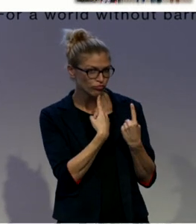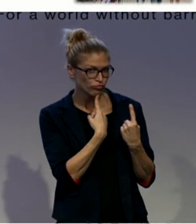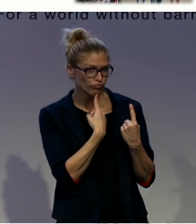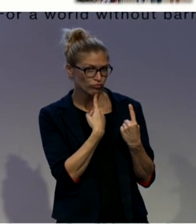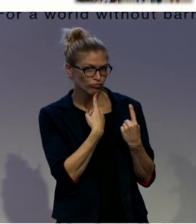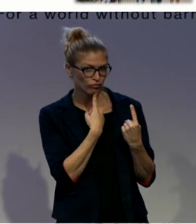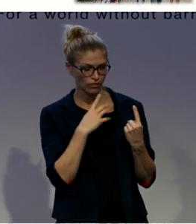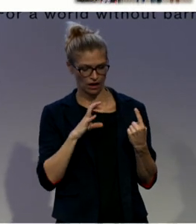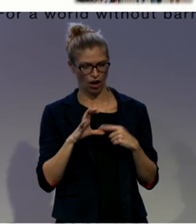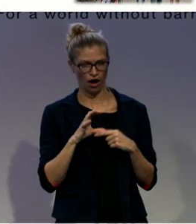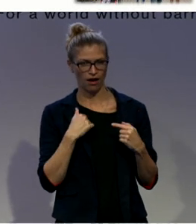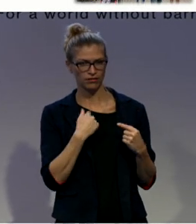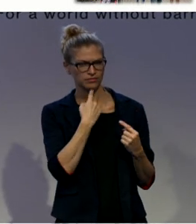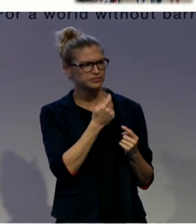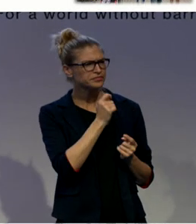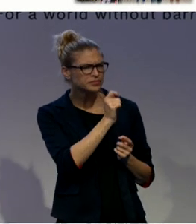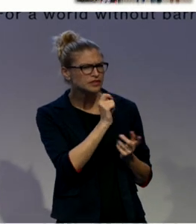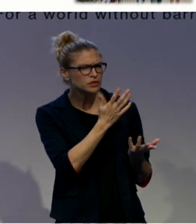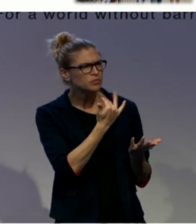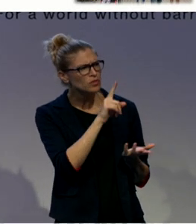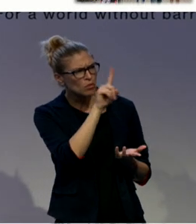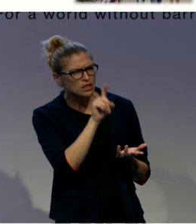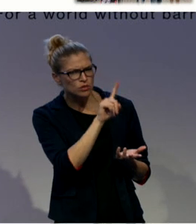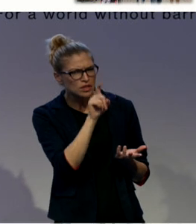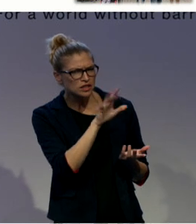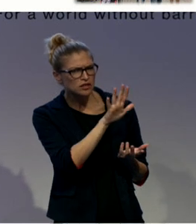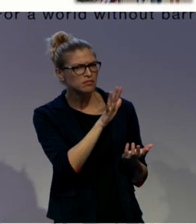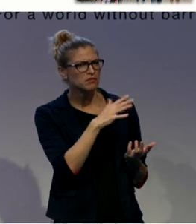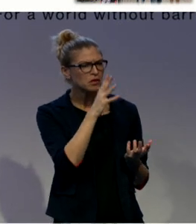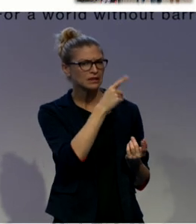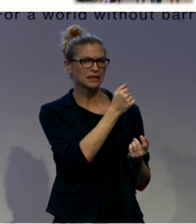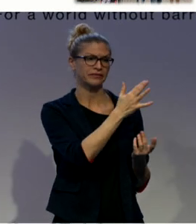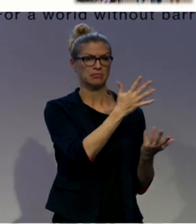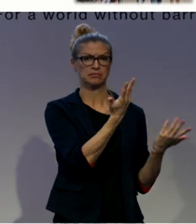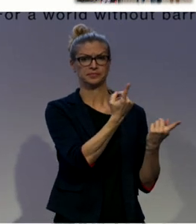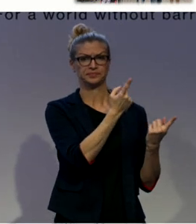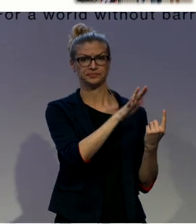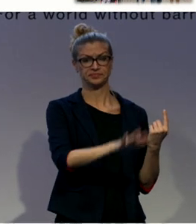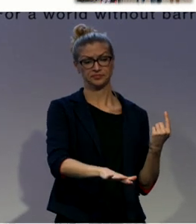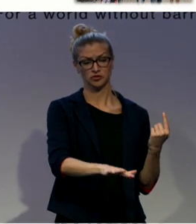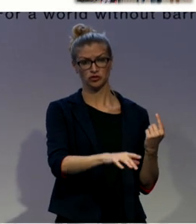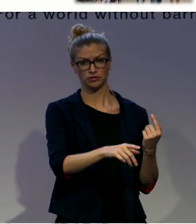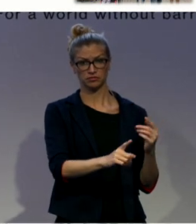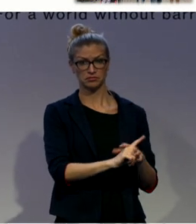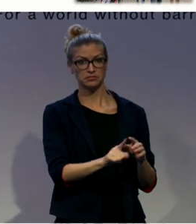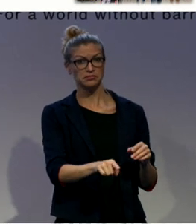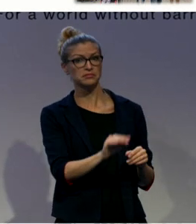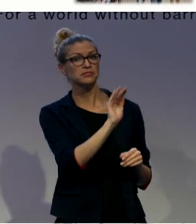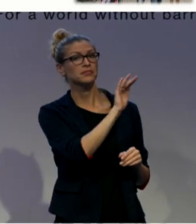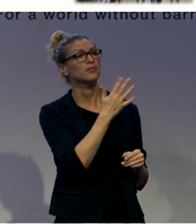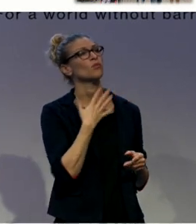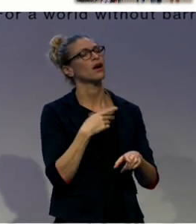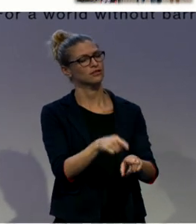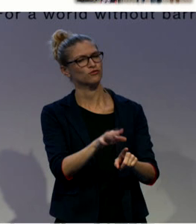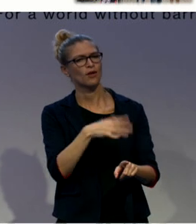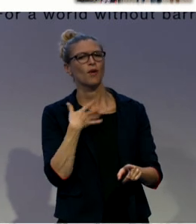interviewed the parents, she asked them, "What happened if one of your kids asks you to have an alcoholic drink?"